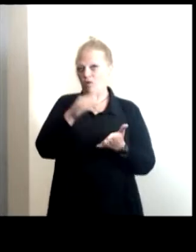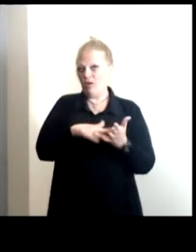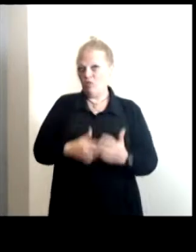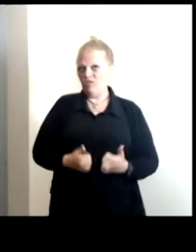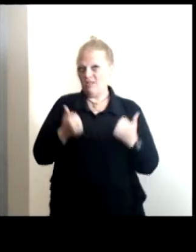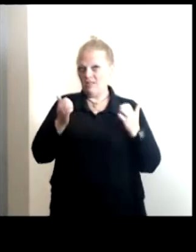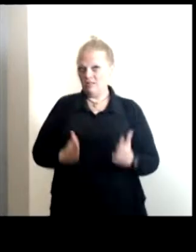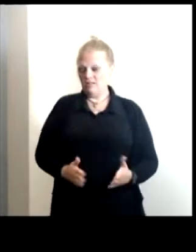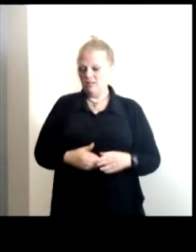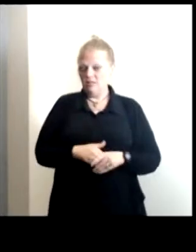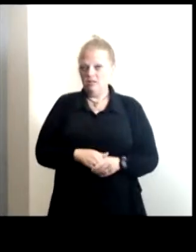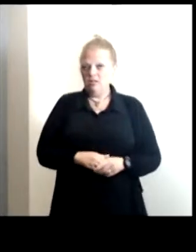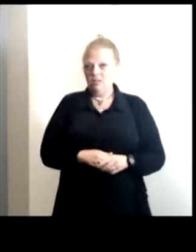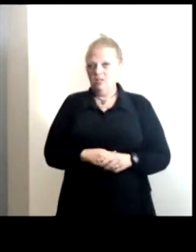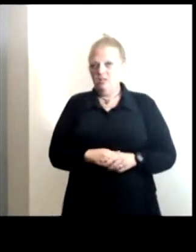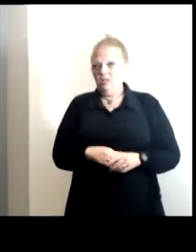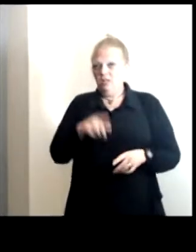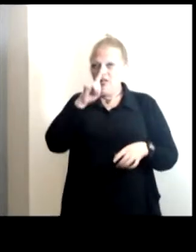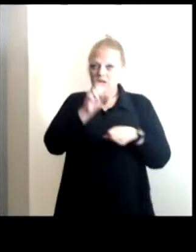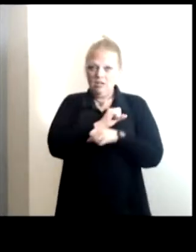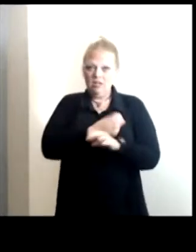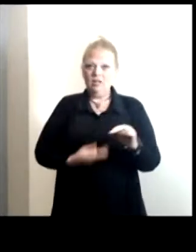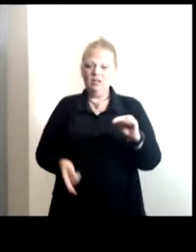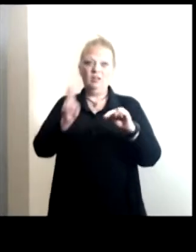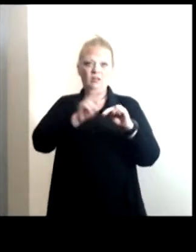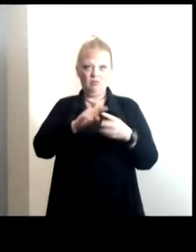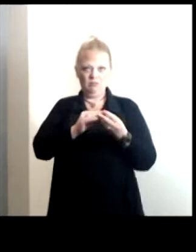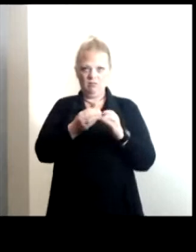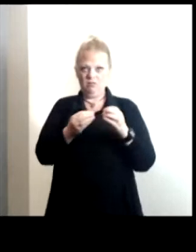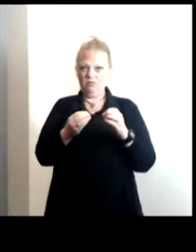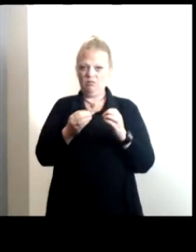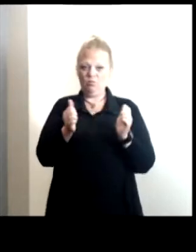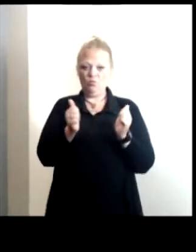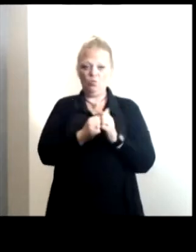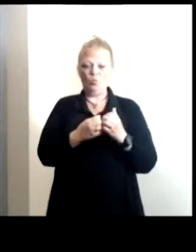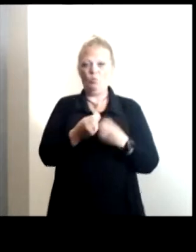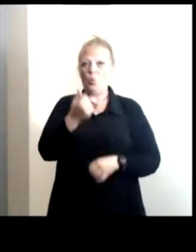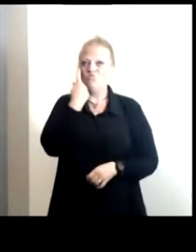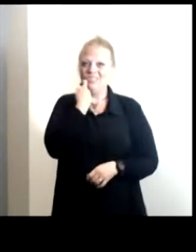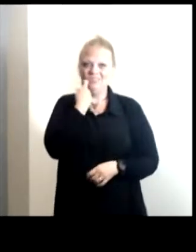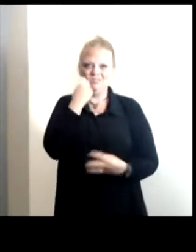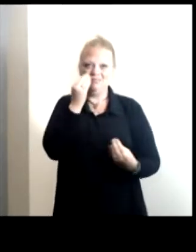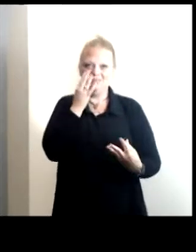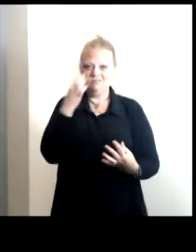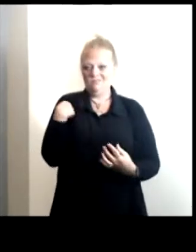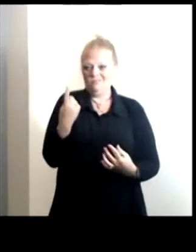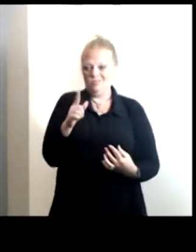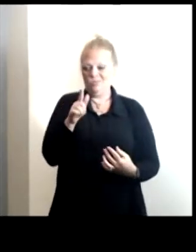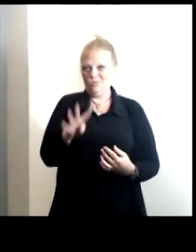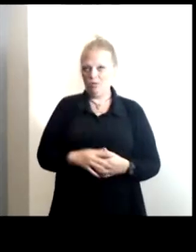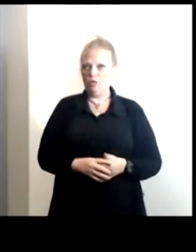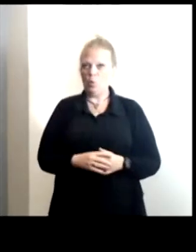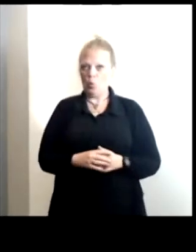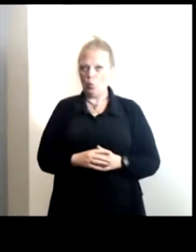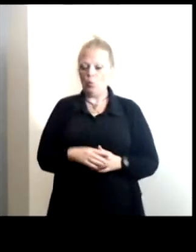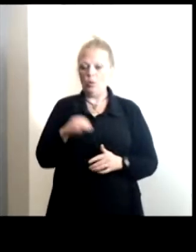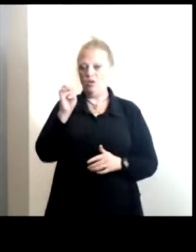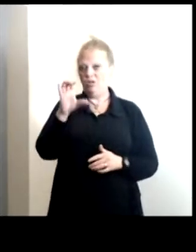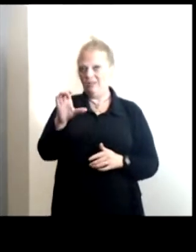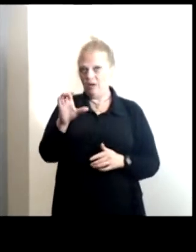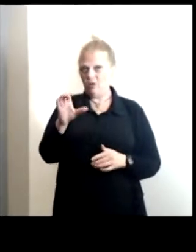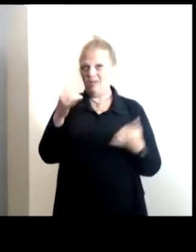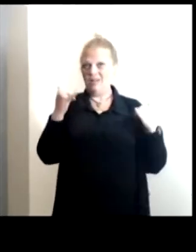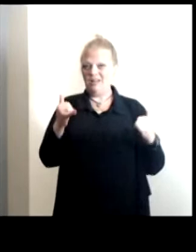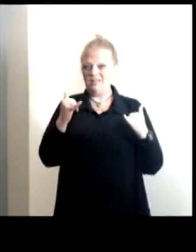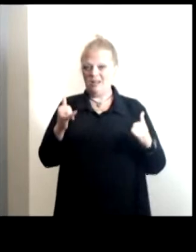residents. And we've actually increased that number with our most recent data from the days since the 24th. Erie County has